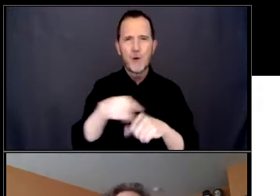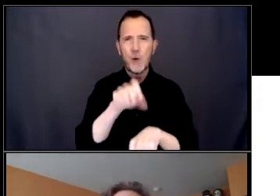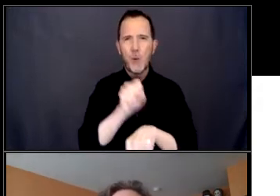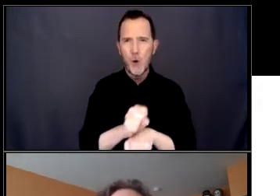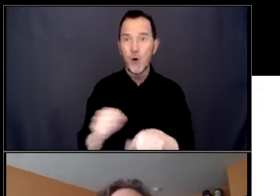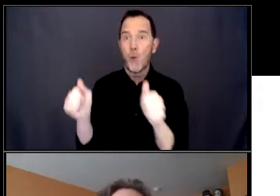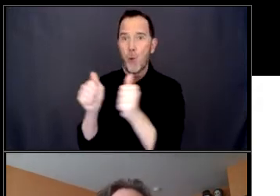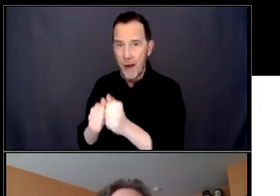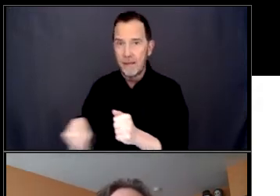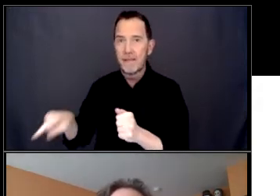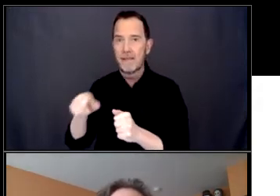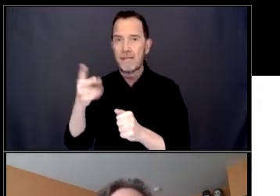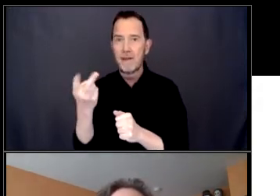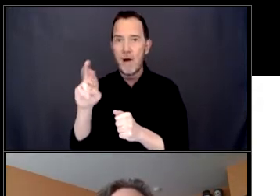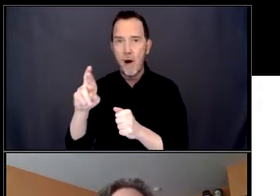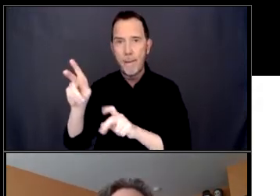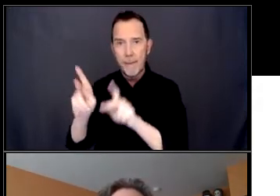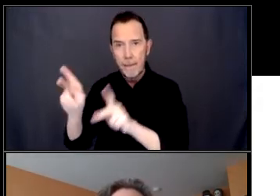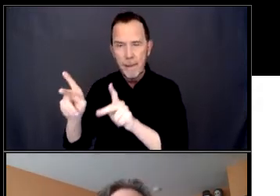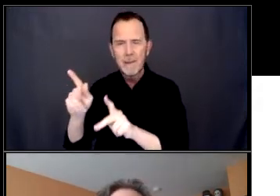in employees with disabilities?